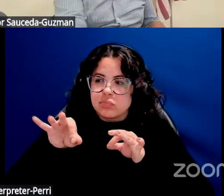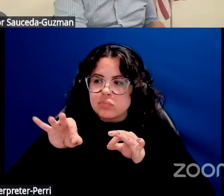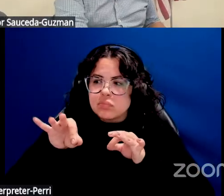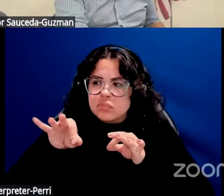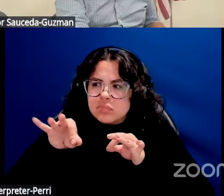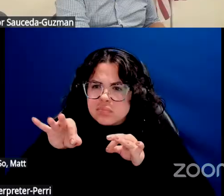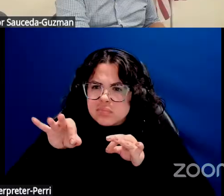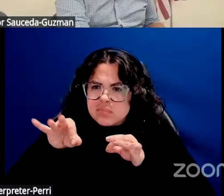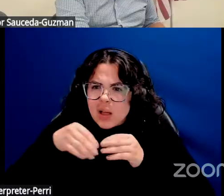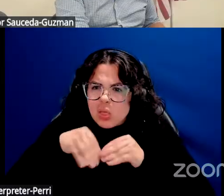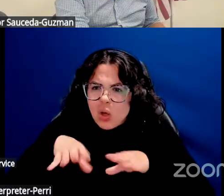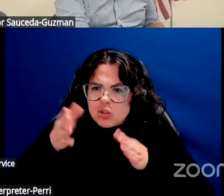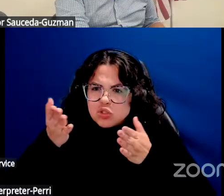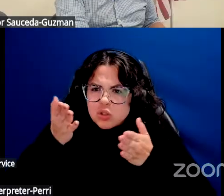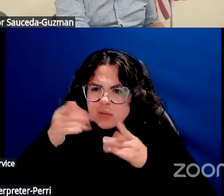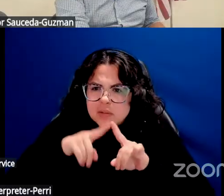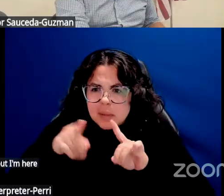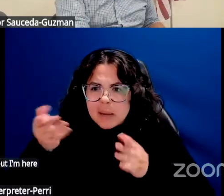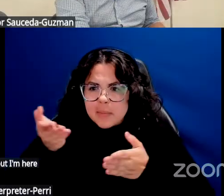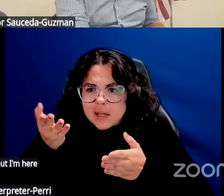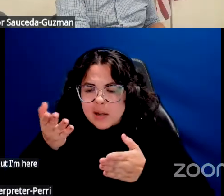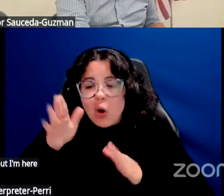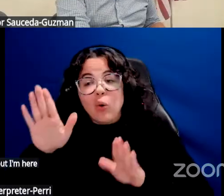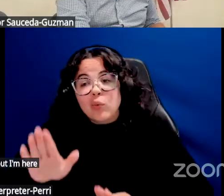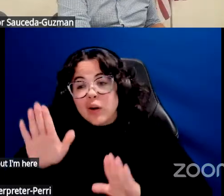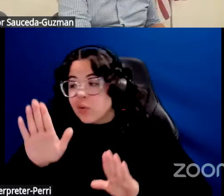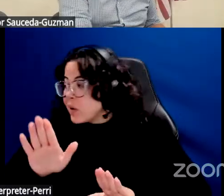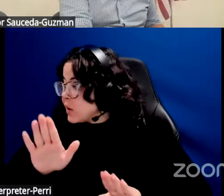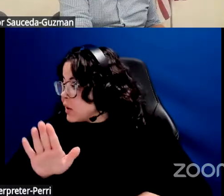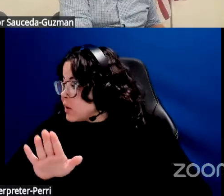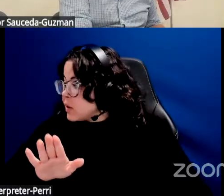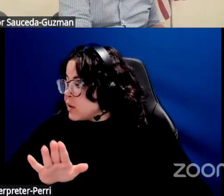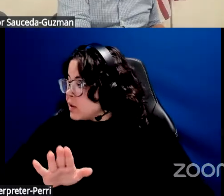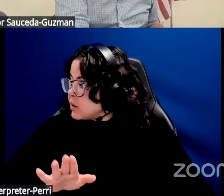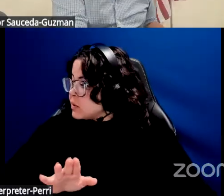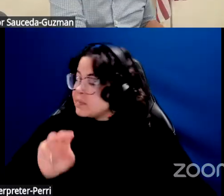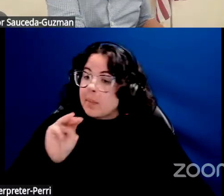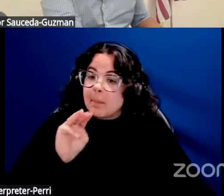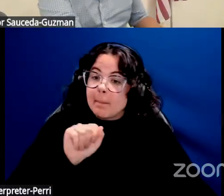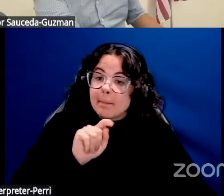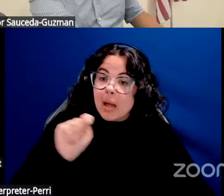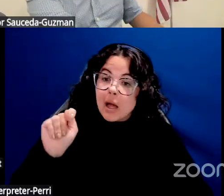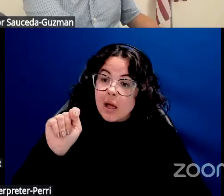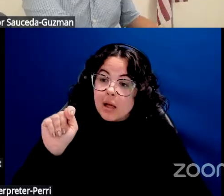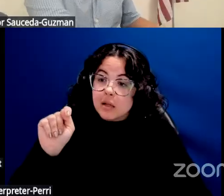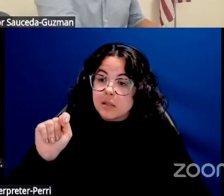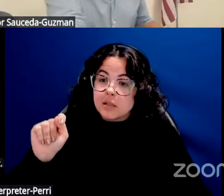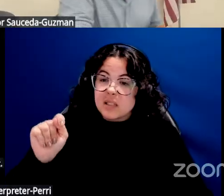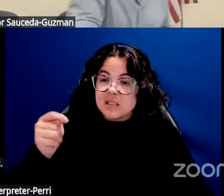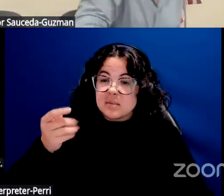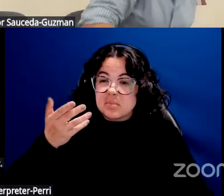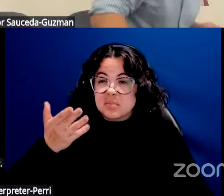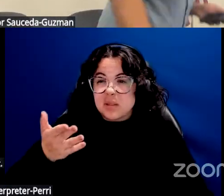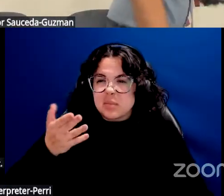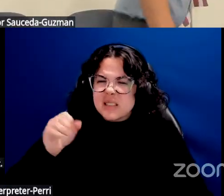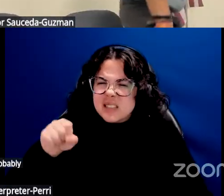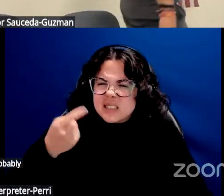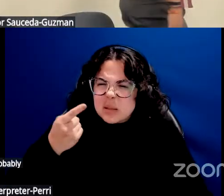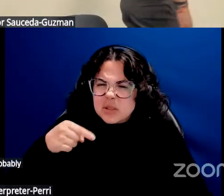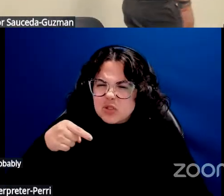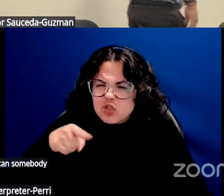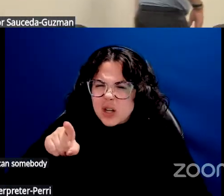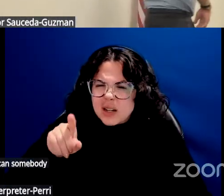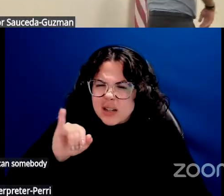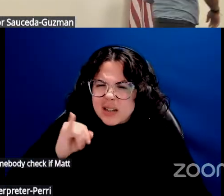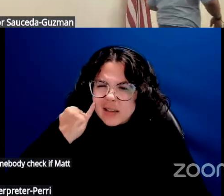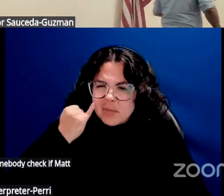lost service, but I'm here. oh great. So Matt is probably, can somebody check if Matt's